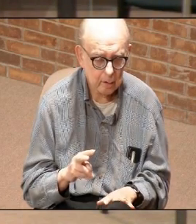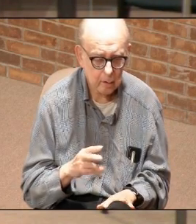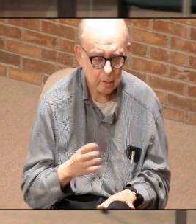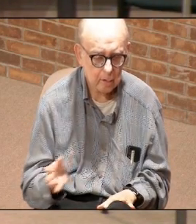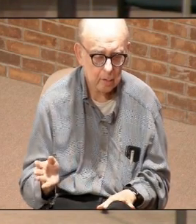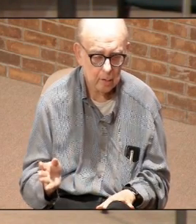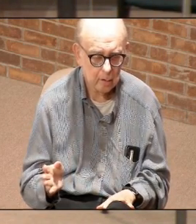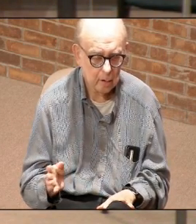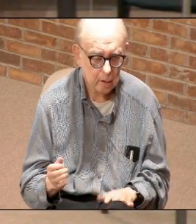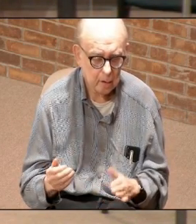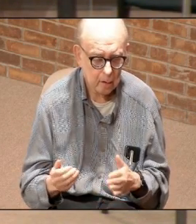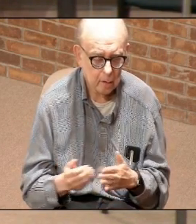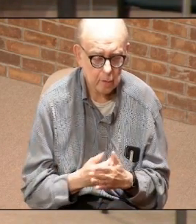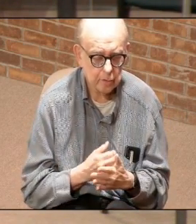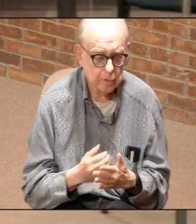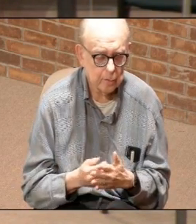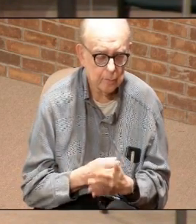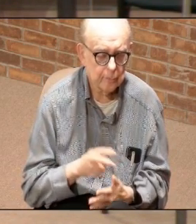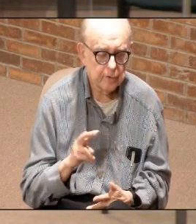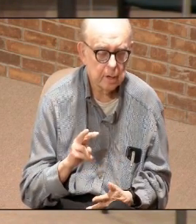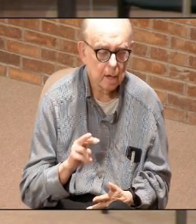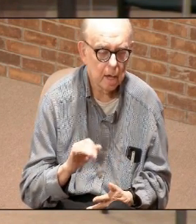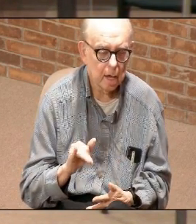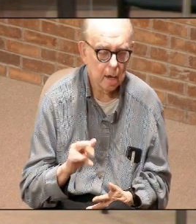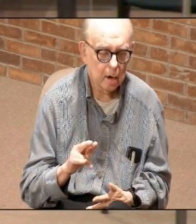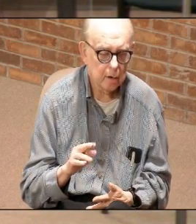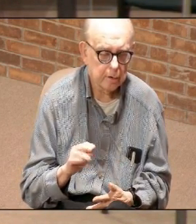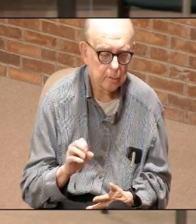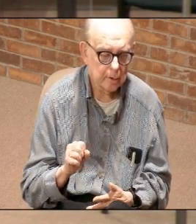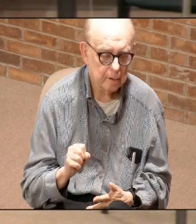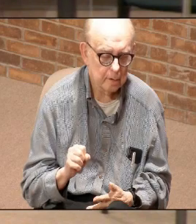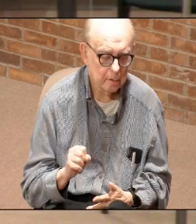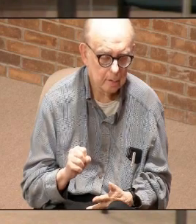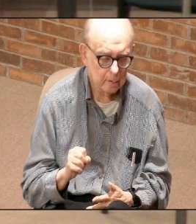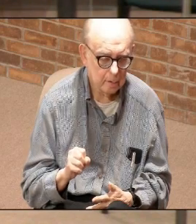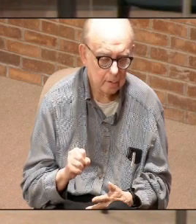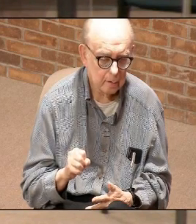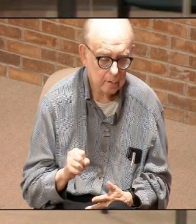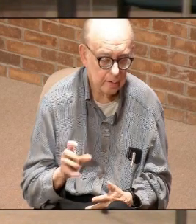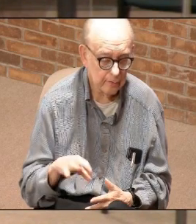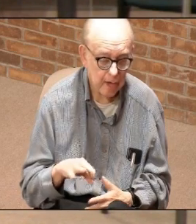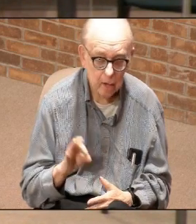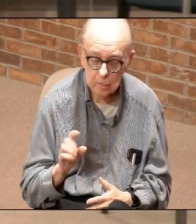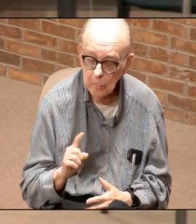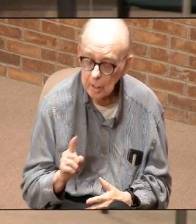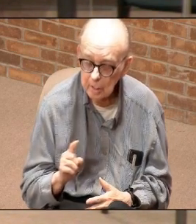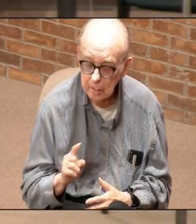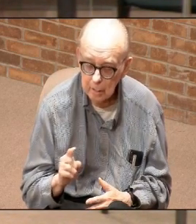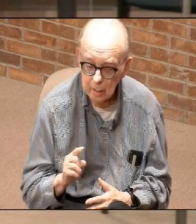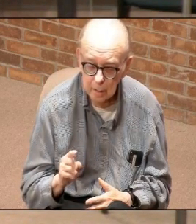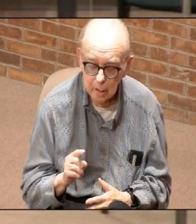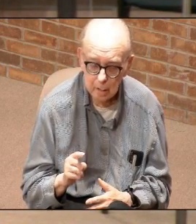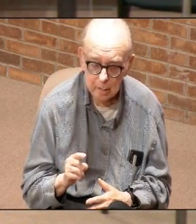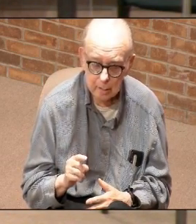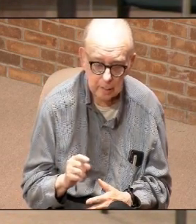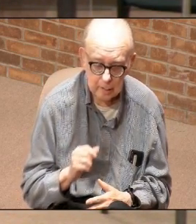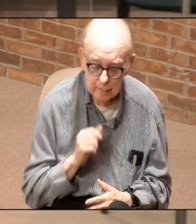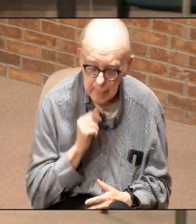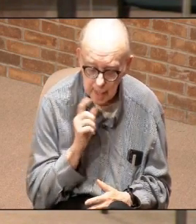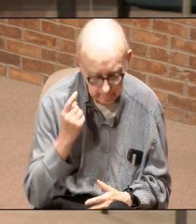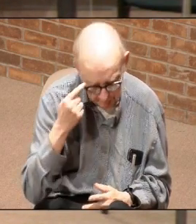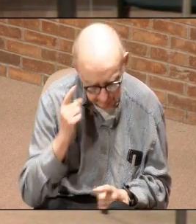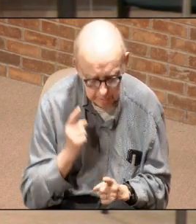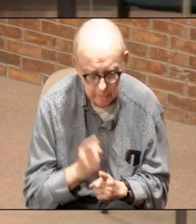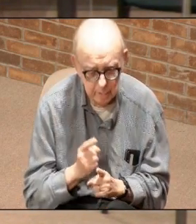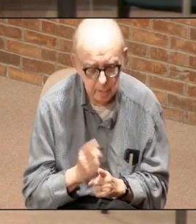There's this new virus that has been found in, and I'm not politically